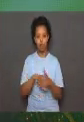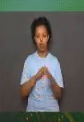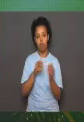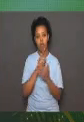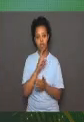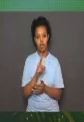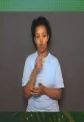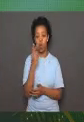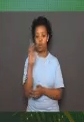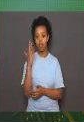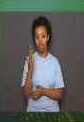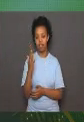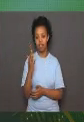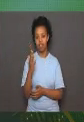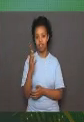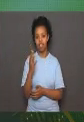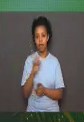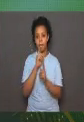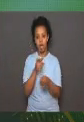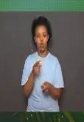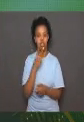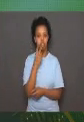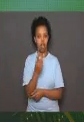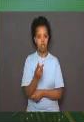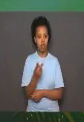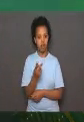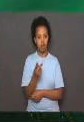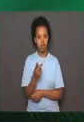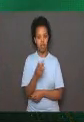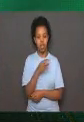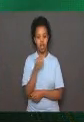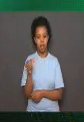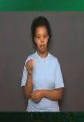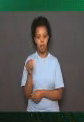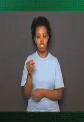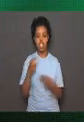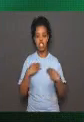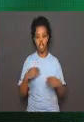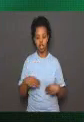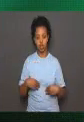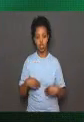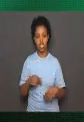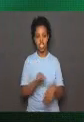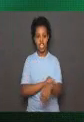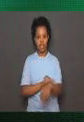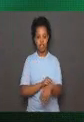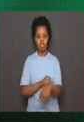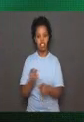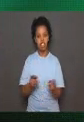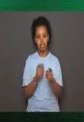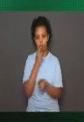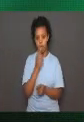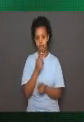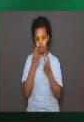understand how these two types of reflex actions work is by looking at the structure of the